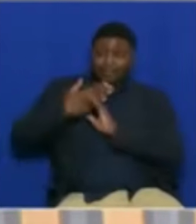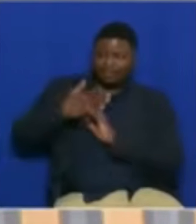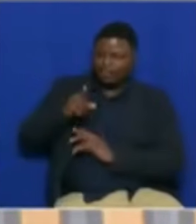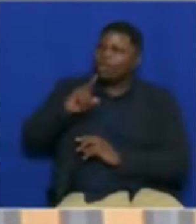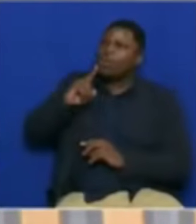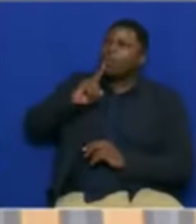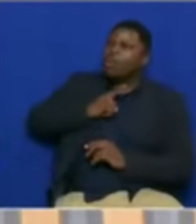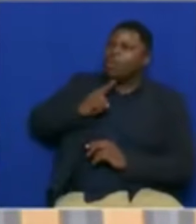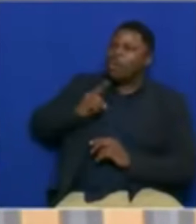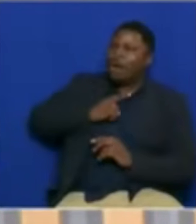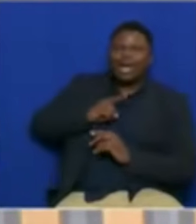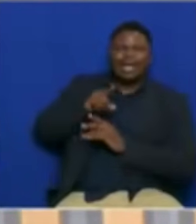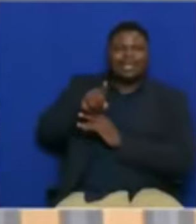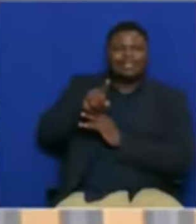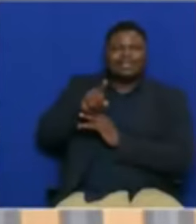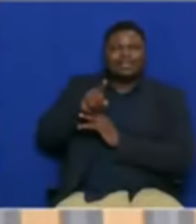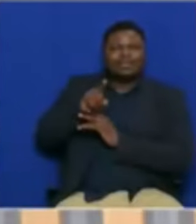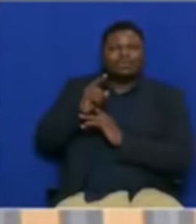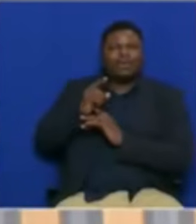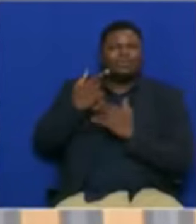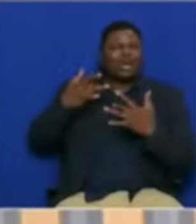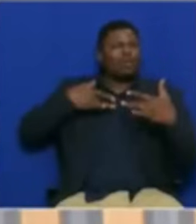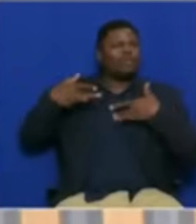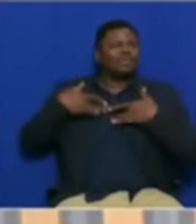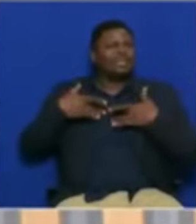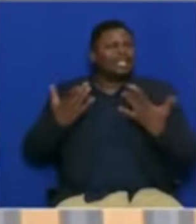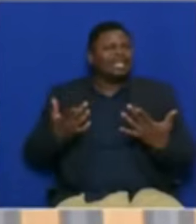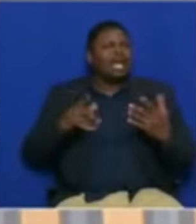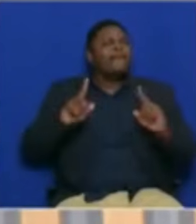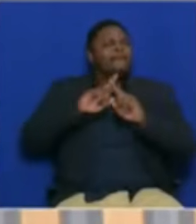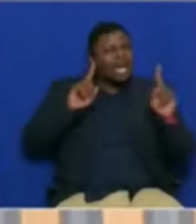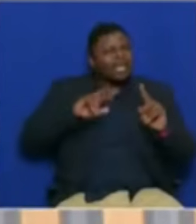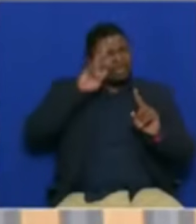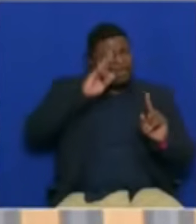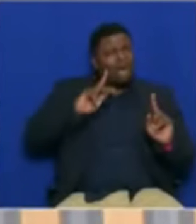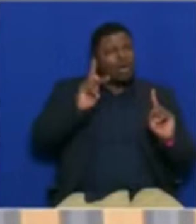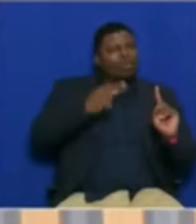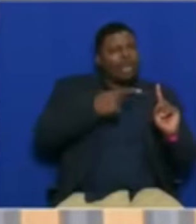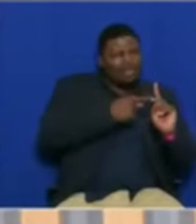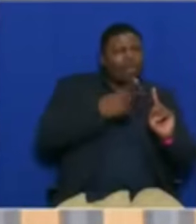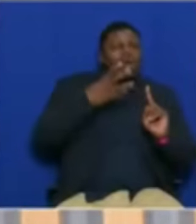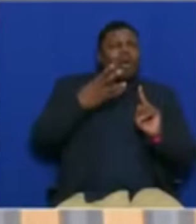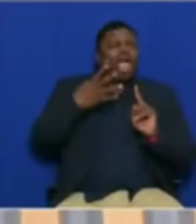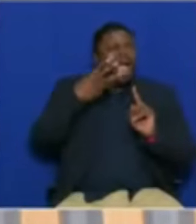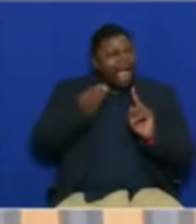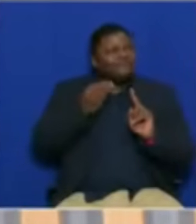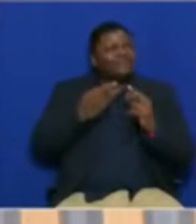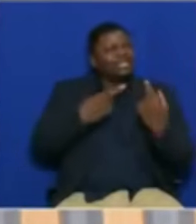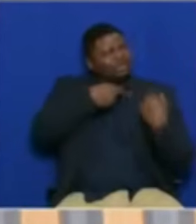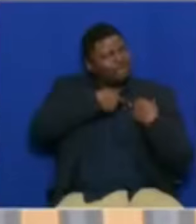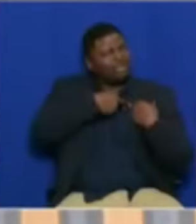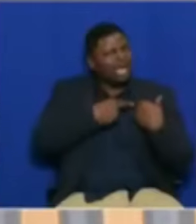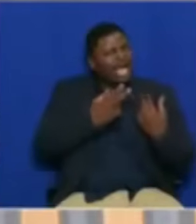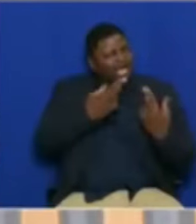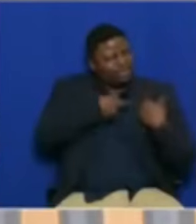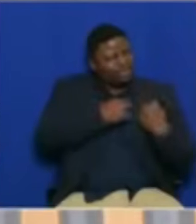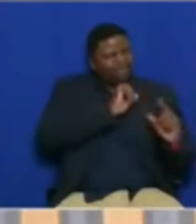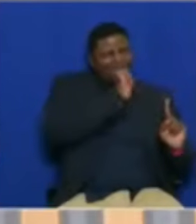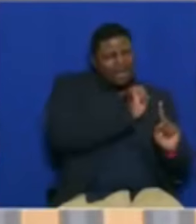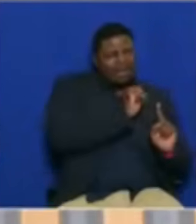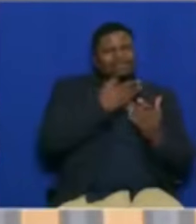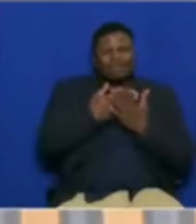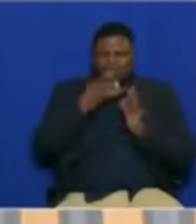power to constitute a panel? What inference can you ever draw from the constitution of a panel? If the